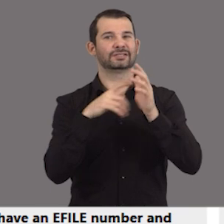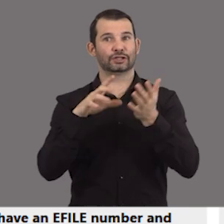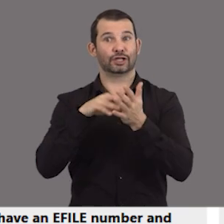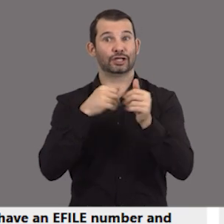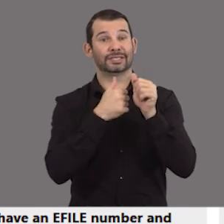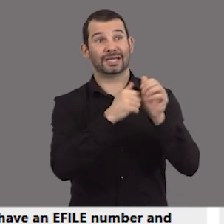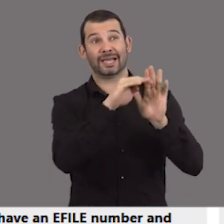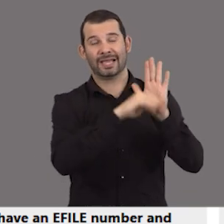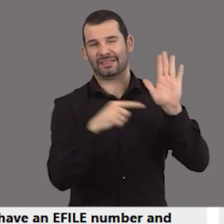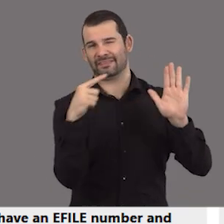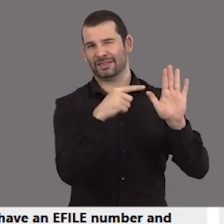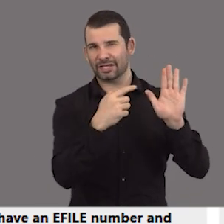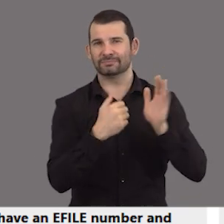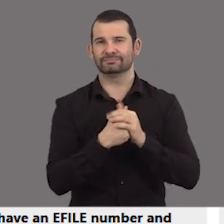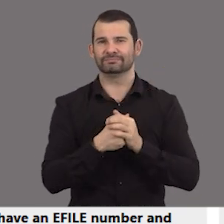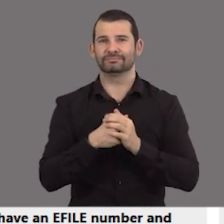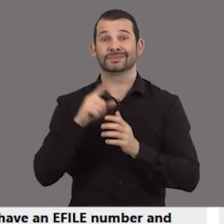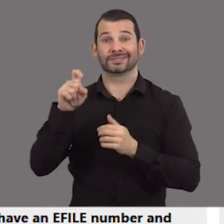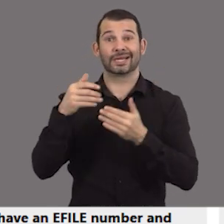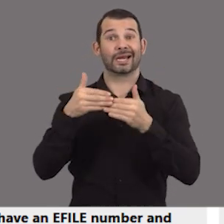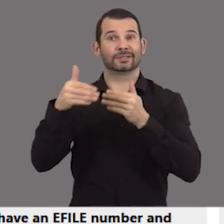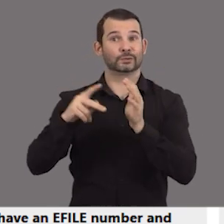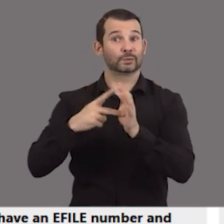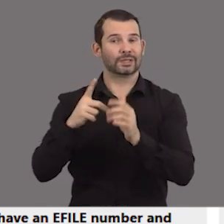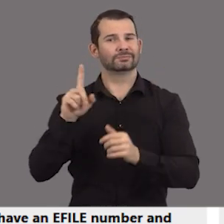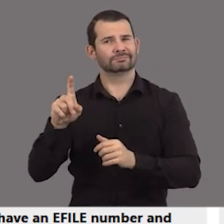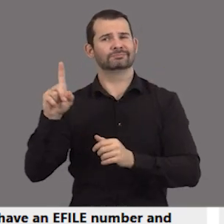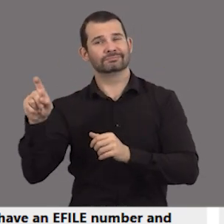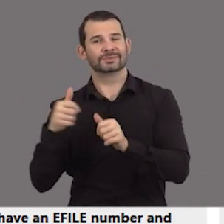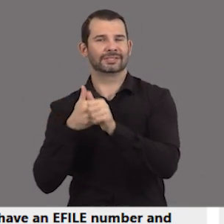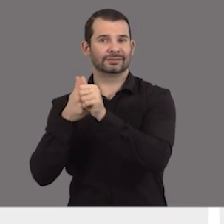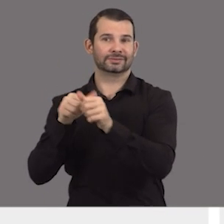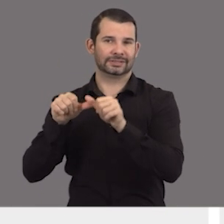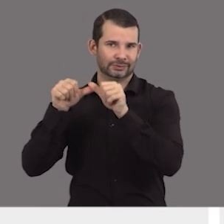Guide. Click Next twice to continue.